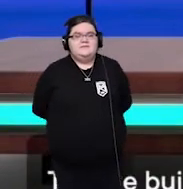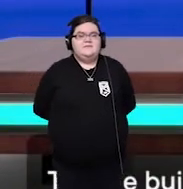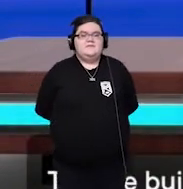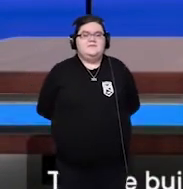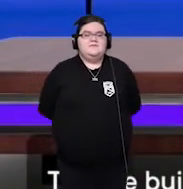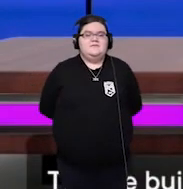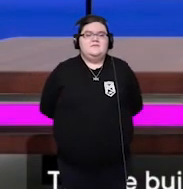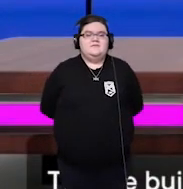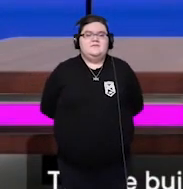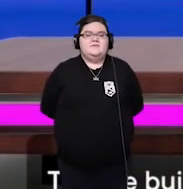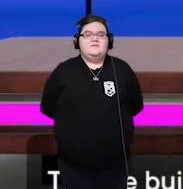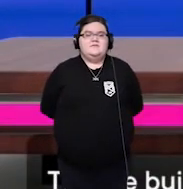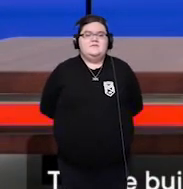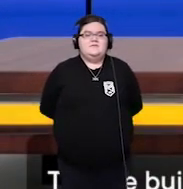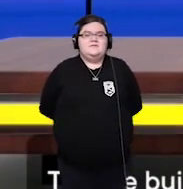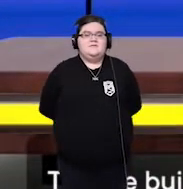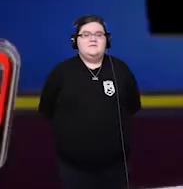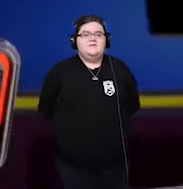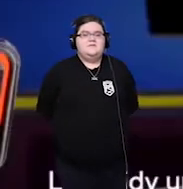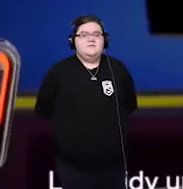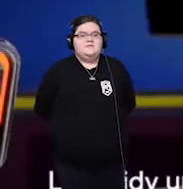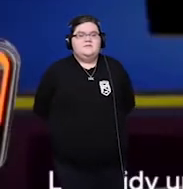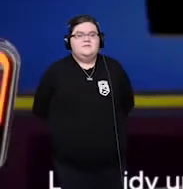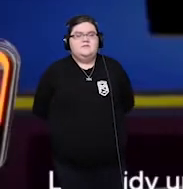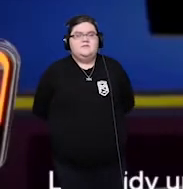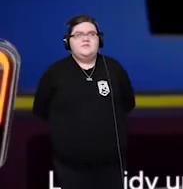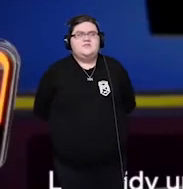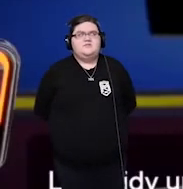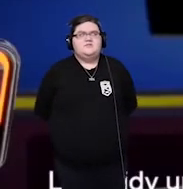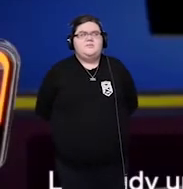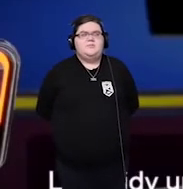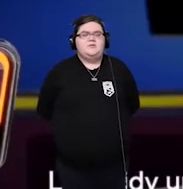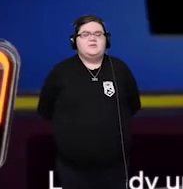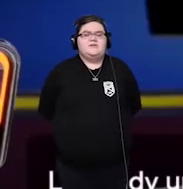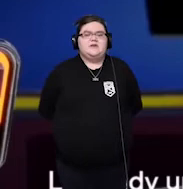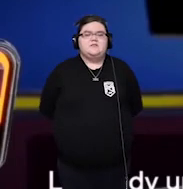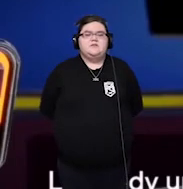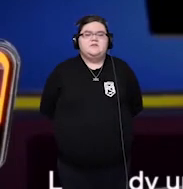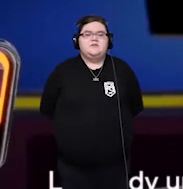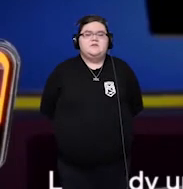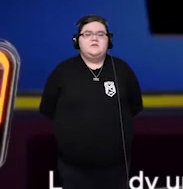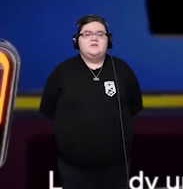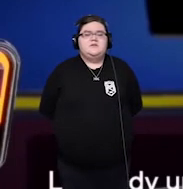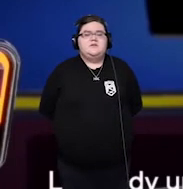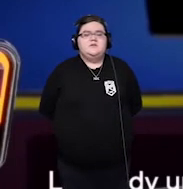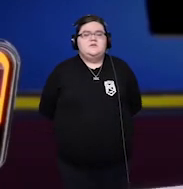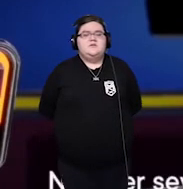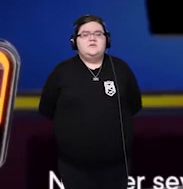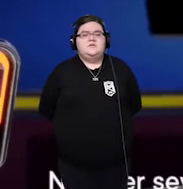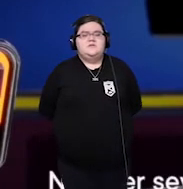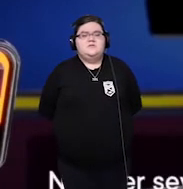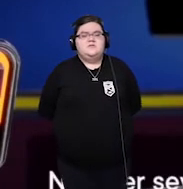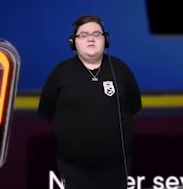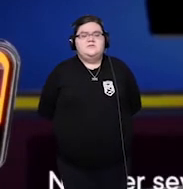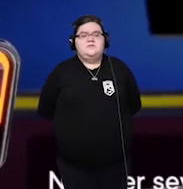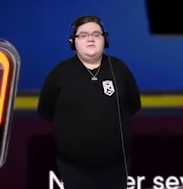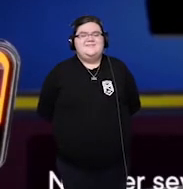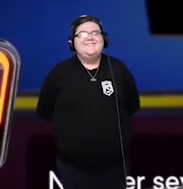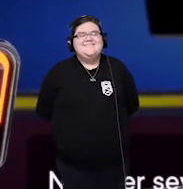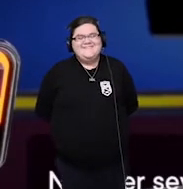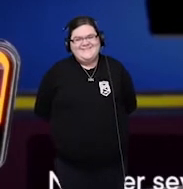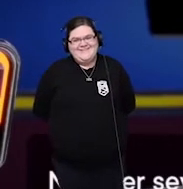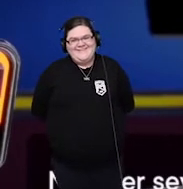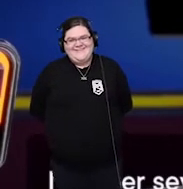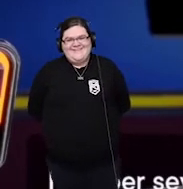man. Oh, the next one's double points. Let's tidy up. I thought that was triple points on the next one. Guy kind of looks like Leo Van Gogh, you know.